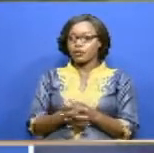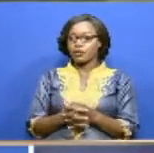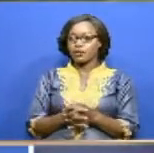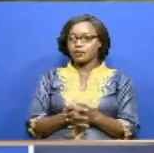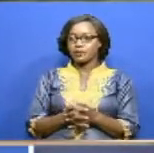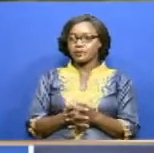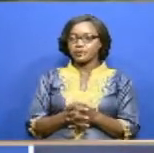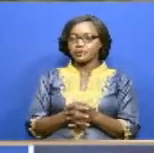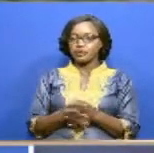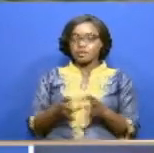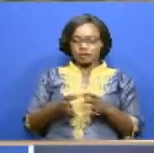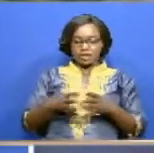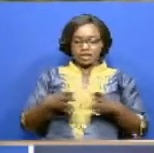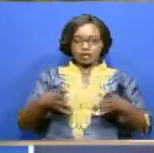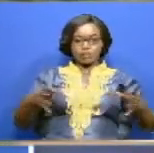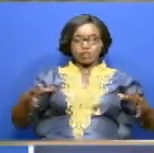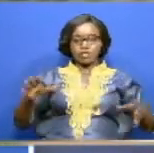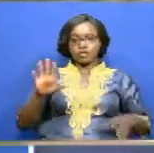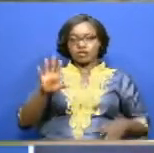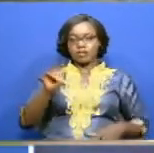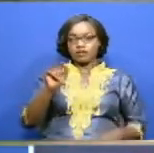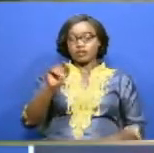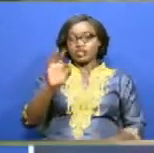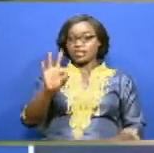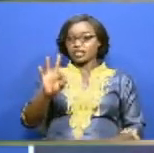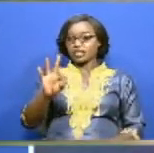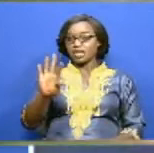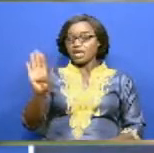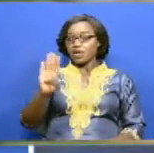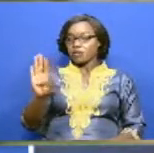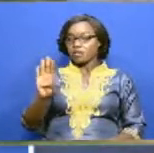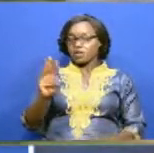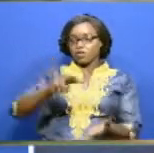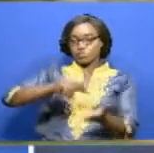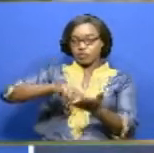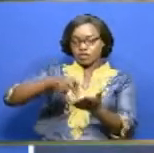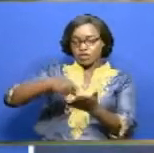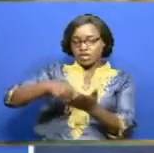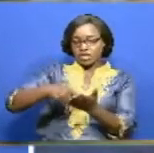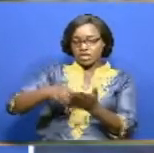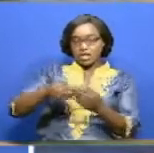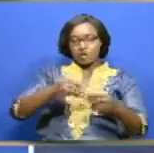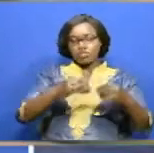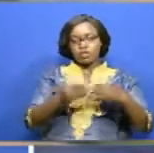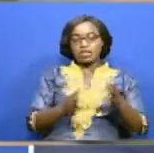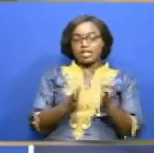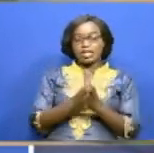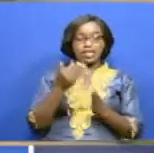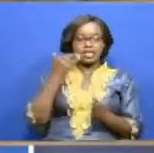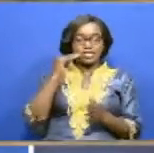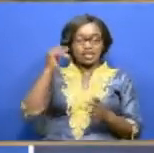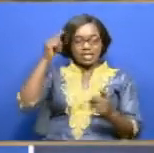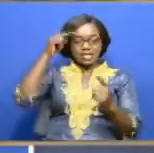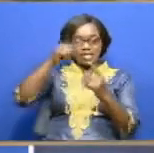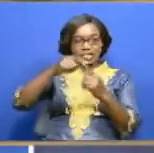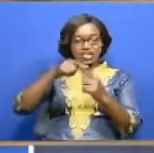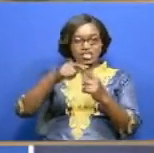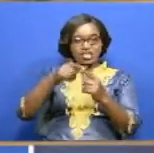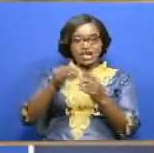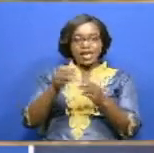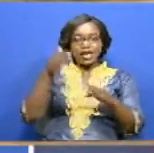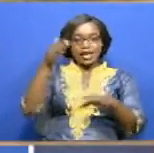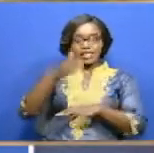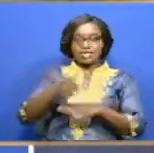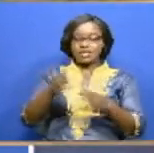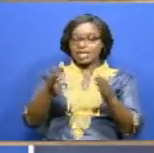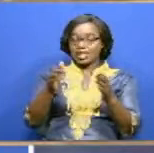The major expansion of the 5.3 billion shillings project that cuts across the counties of Busia and Siaya targets to put an extra 10,000